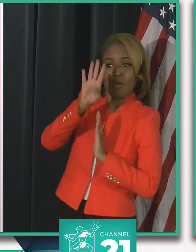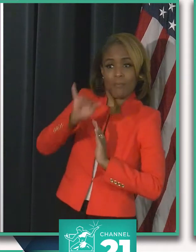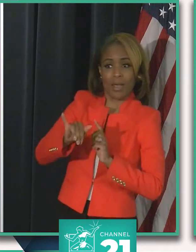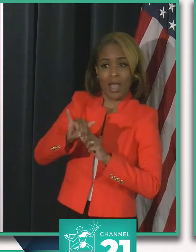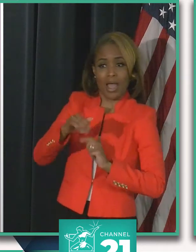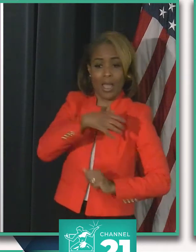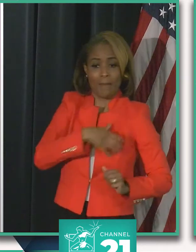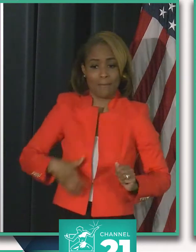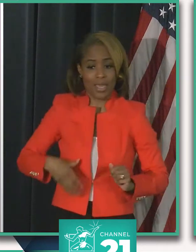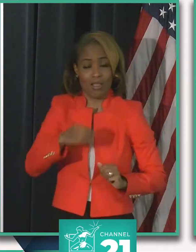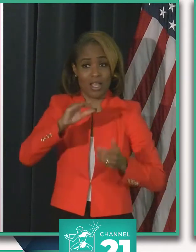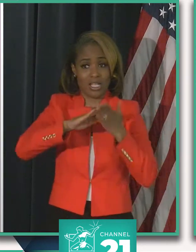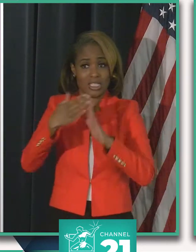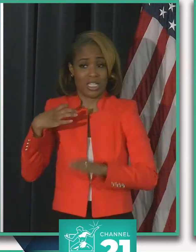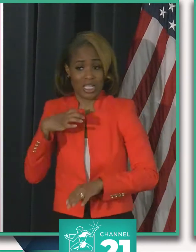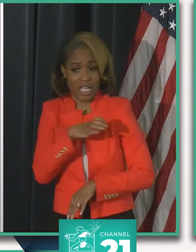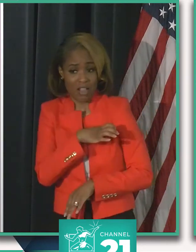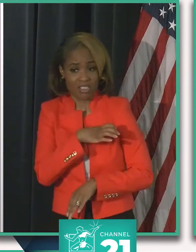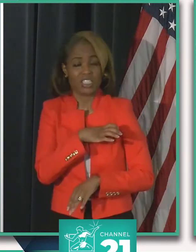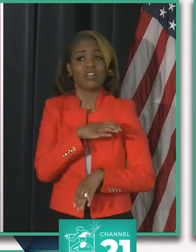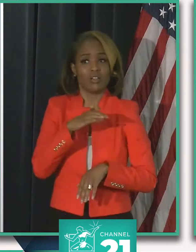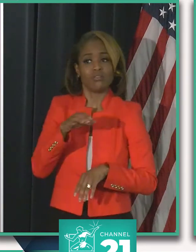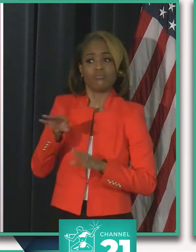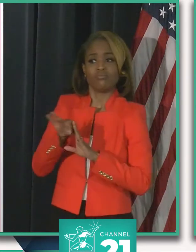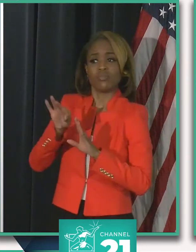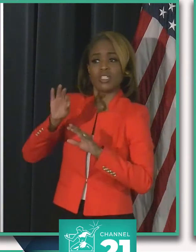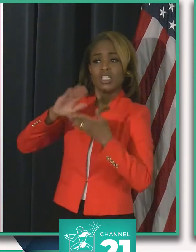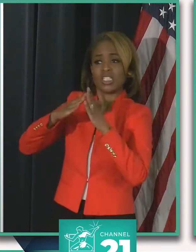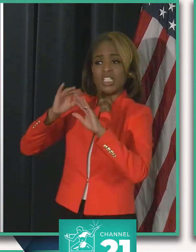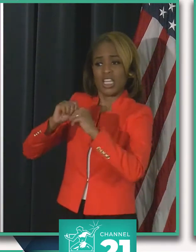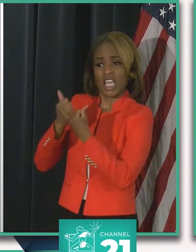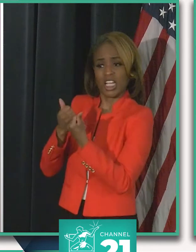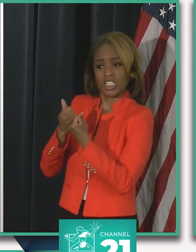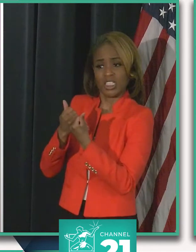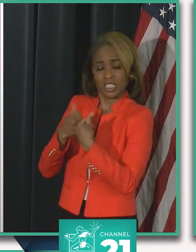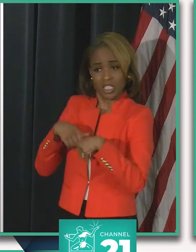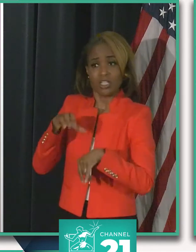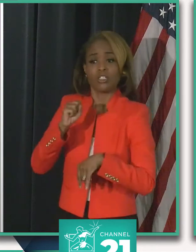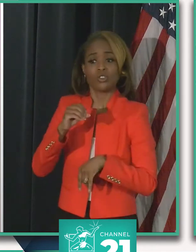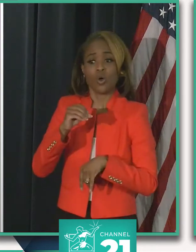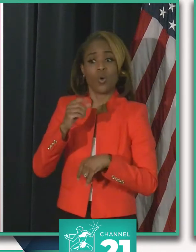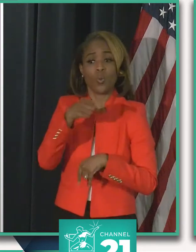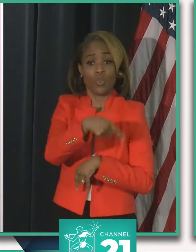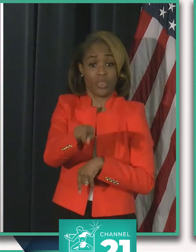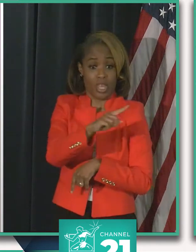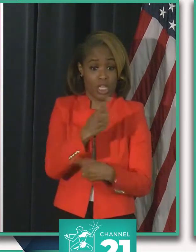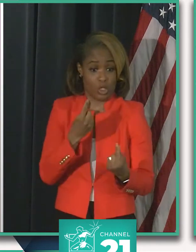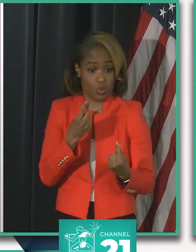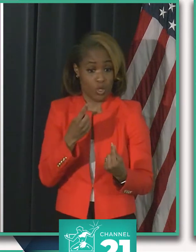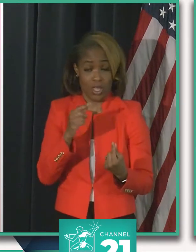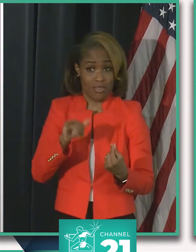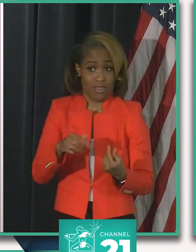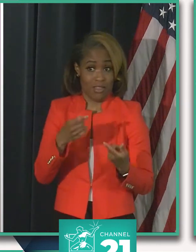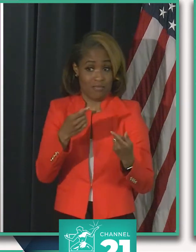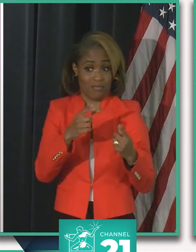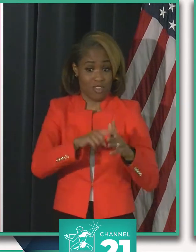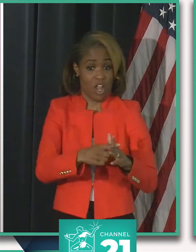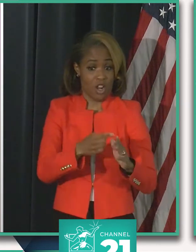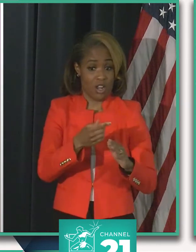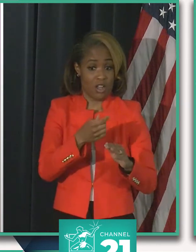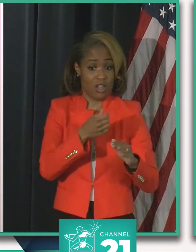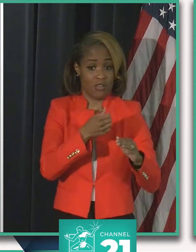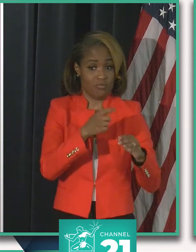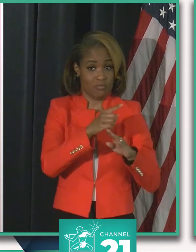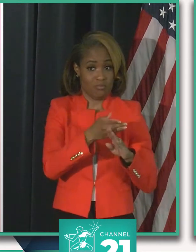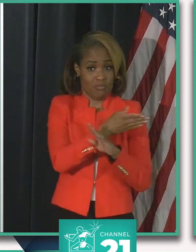the mayor and the council. It is a city agency with city assets. And what they did, and this was something that started under Mayor Bing, and